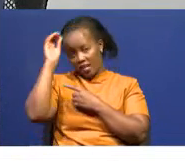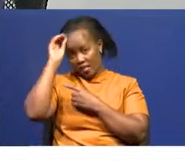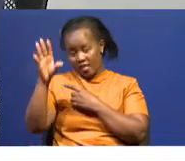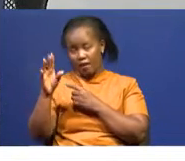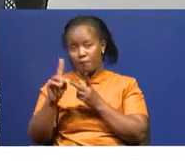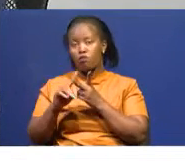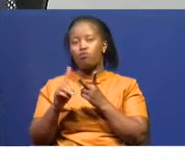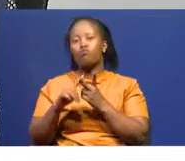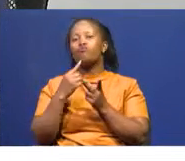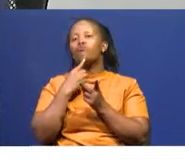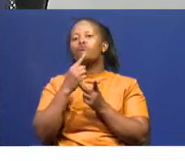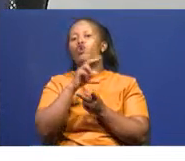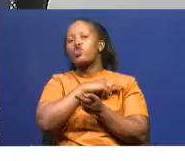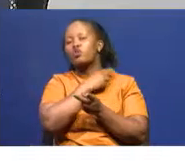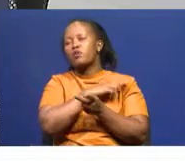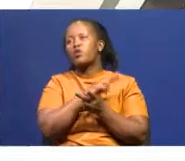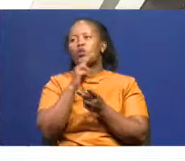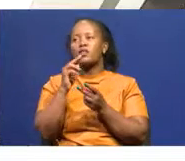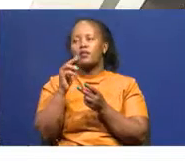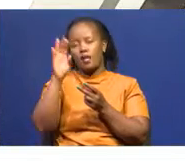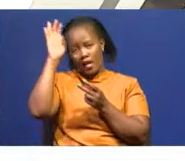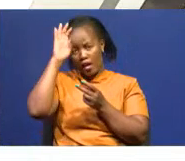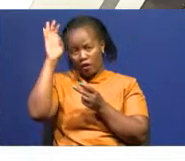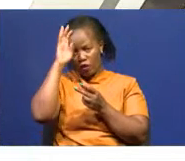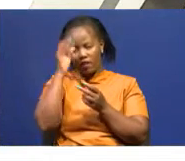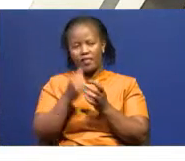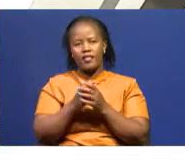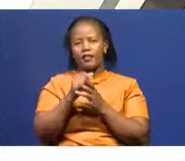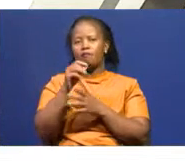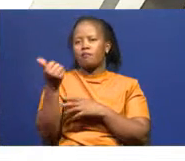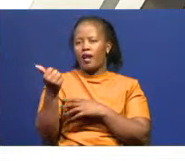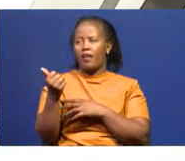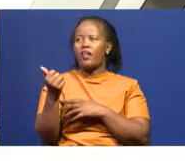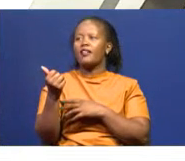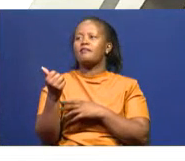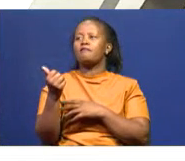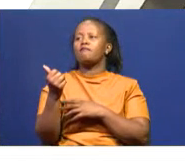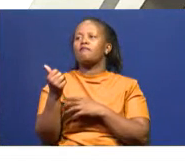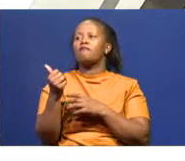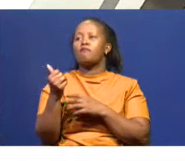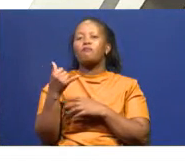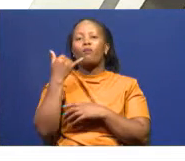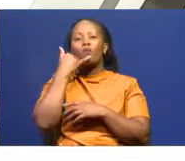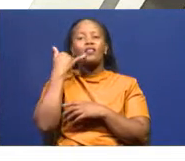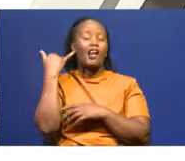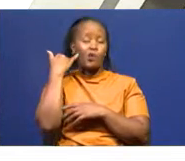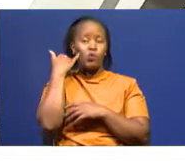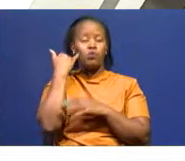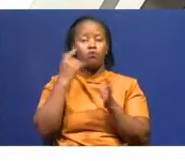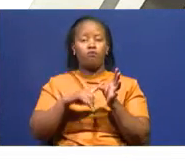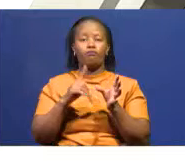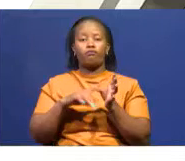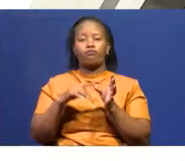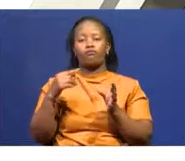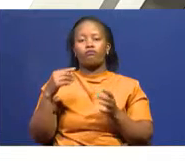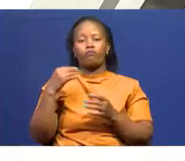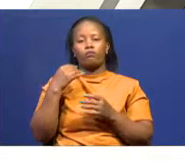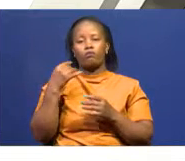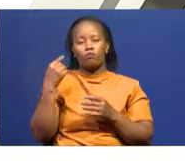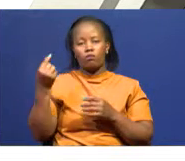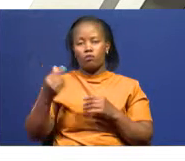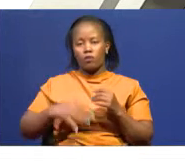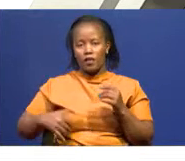have Moi. We have Garissa. That is in Eldoret. Yes. In Kisumu County. Yes, yes. We have Nakuru, mm-hmm. we have Garissa, we have